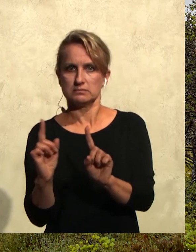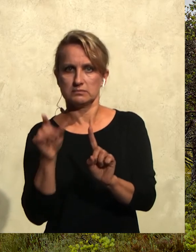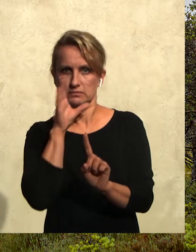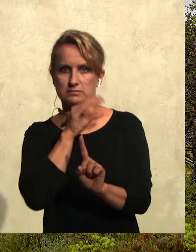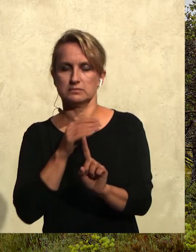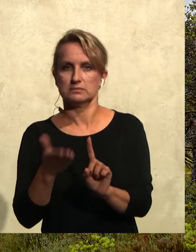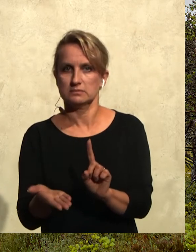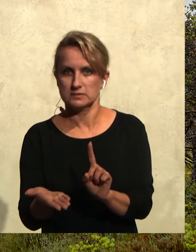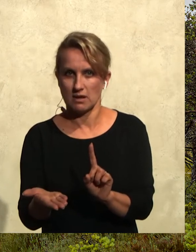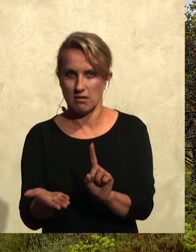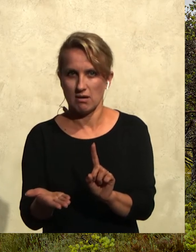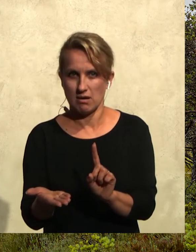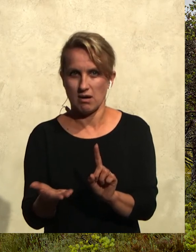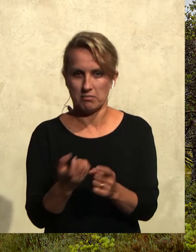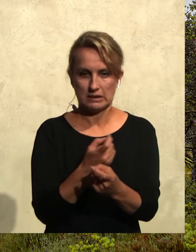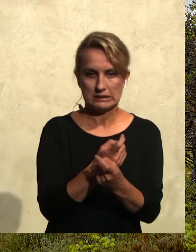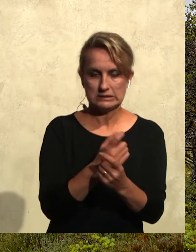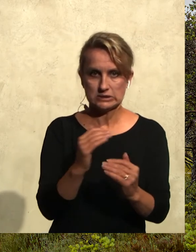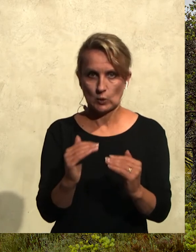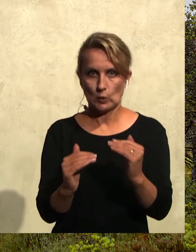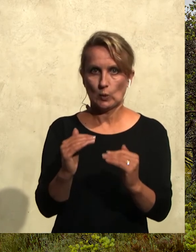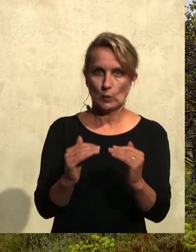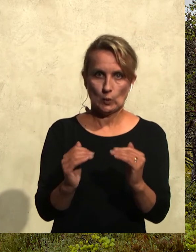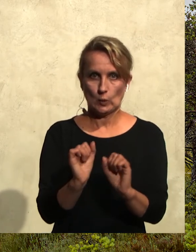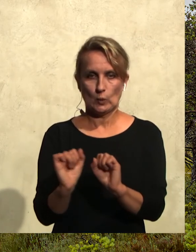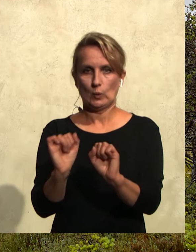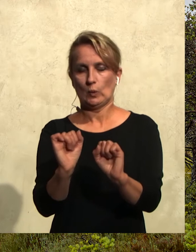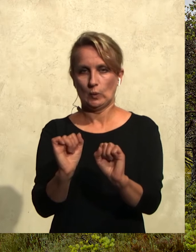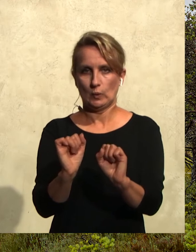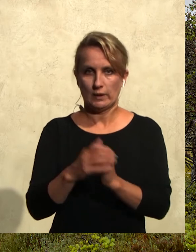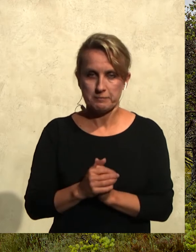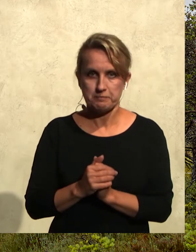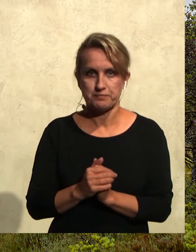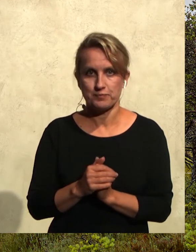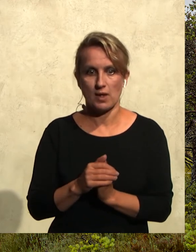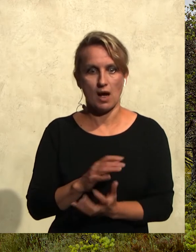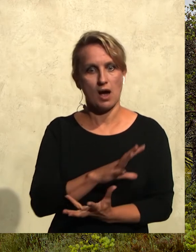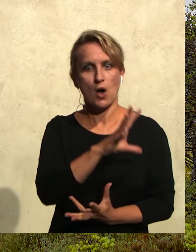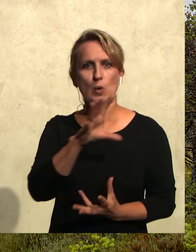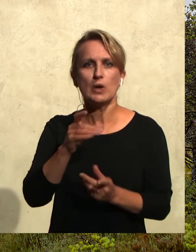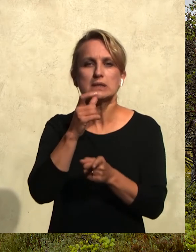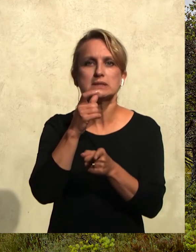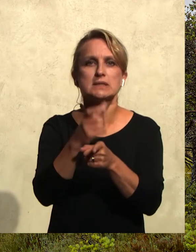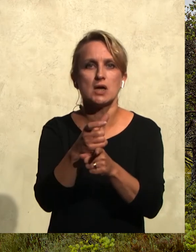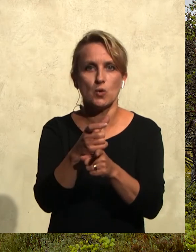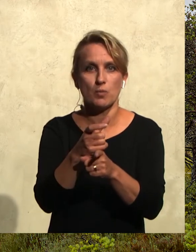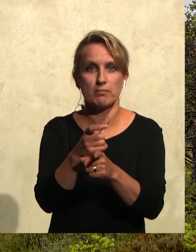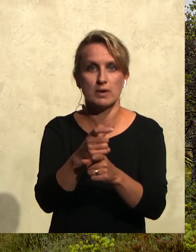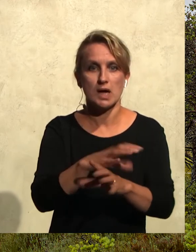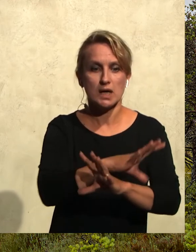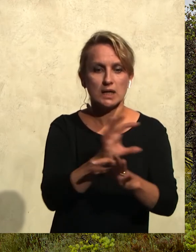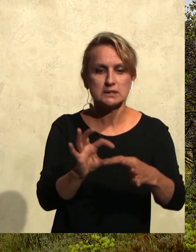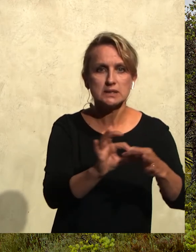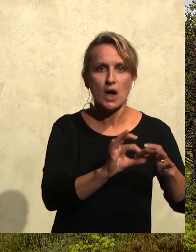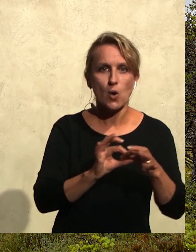types of risk factor. But the overall, I think, important message is that because it's all interconnected, it's so important